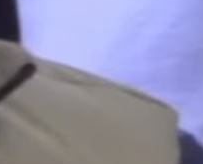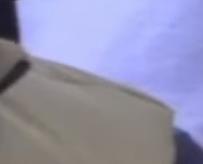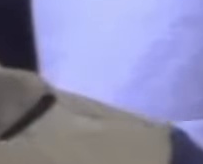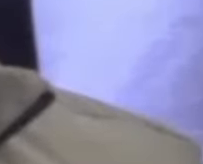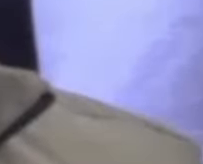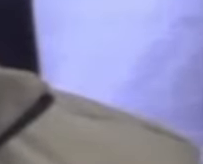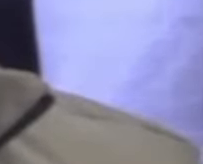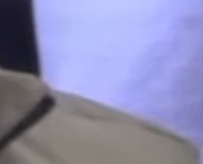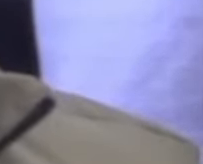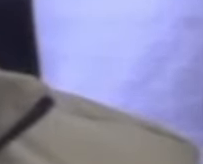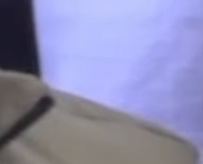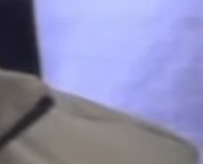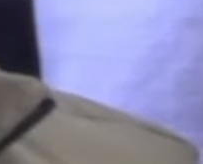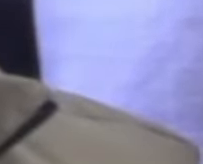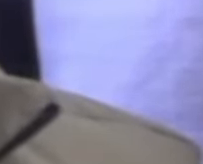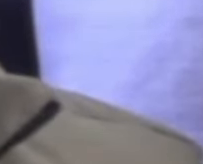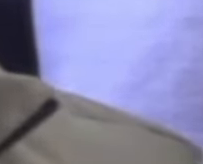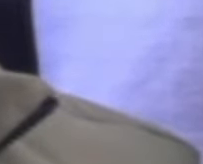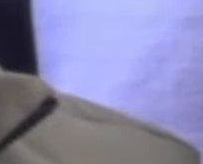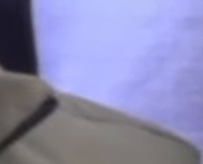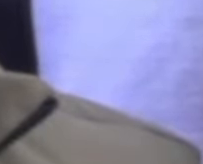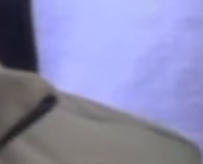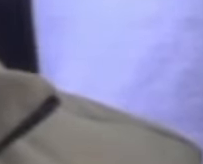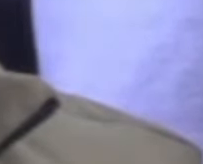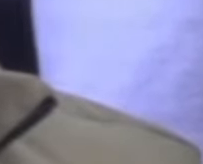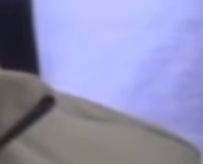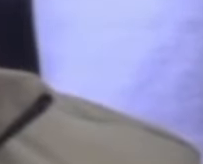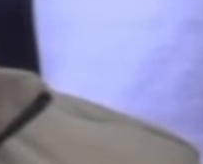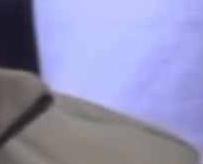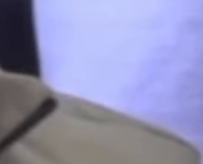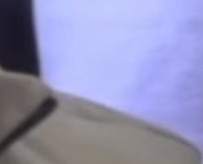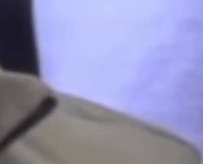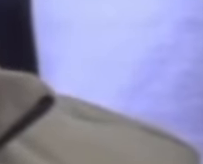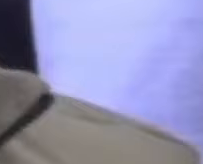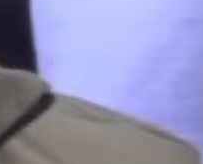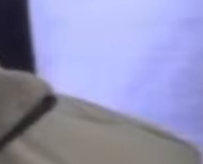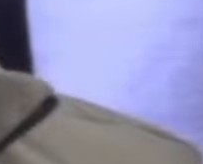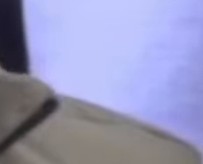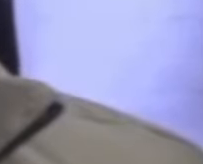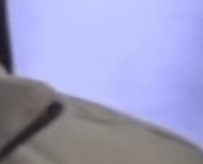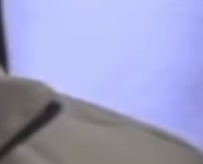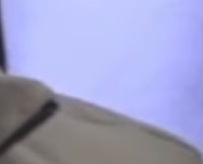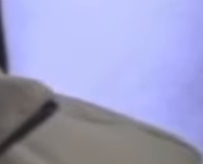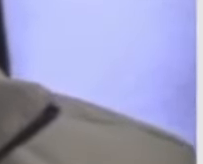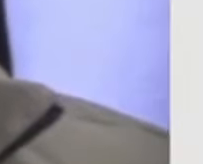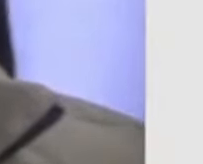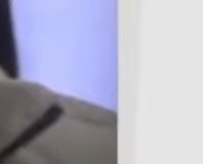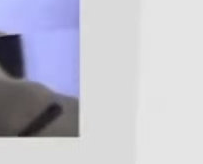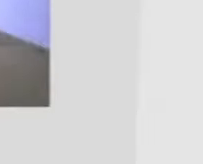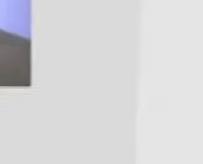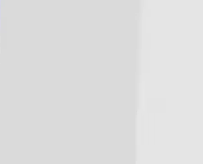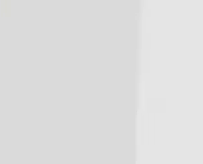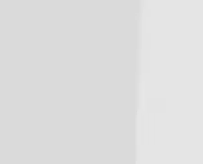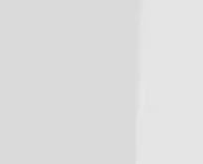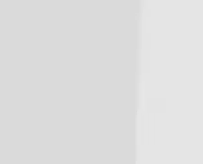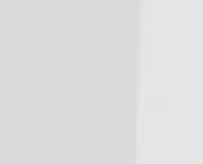play together. And you know, today sports is the biggest employer in the world.